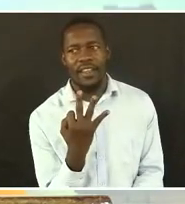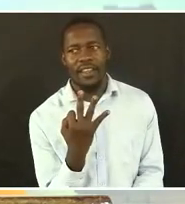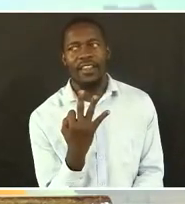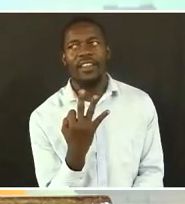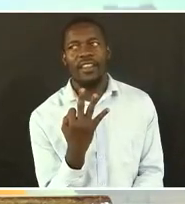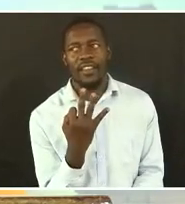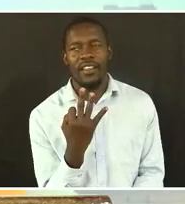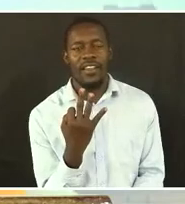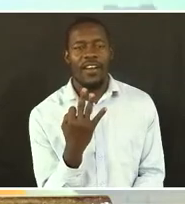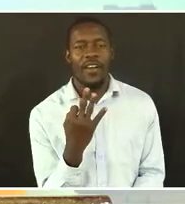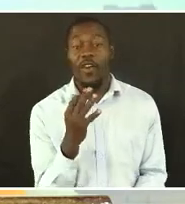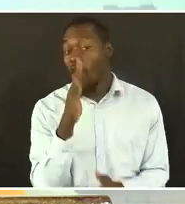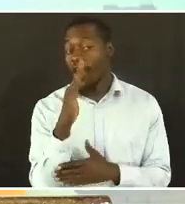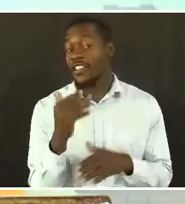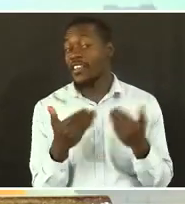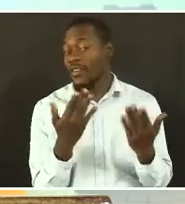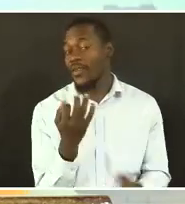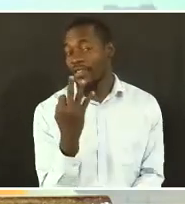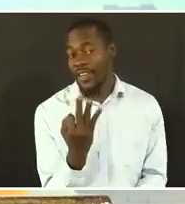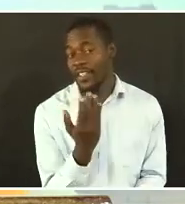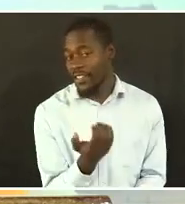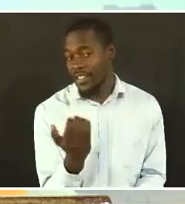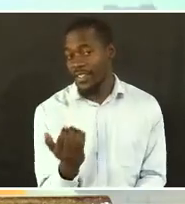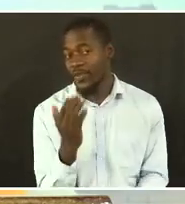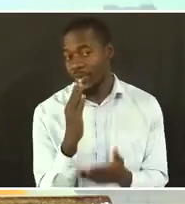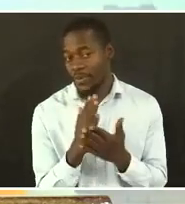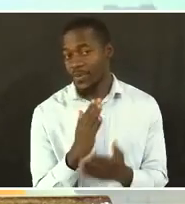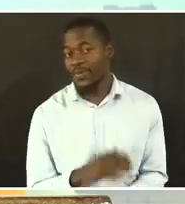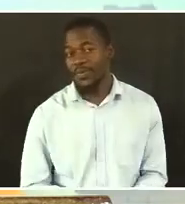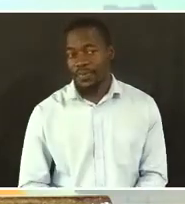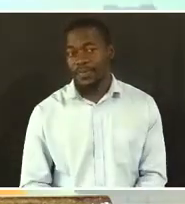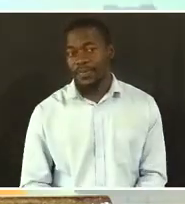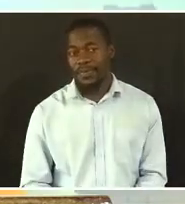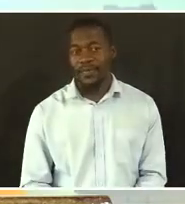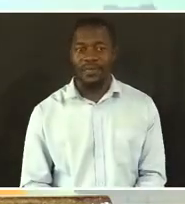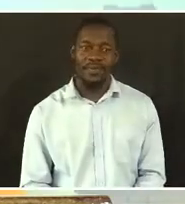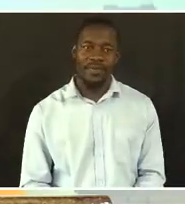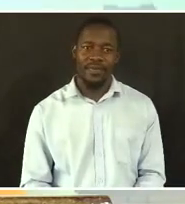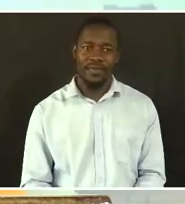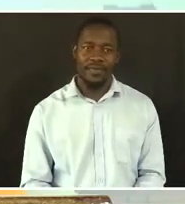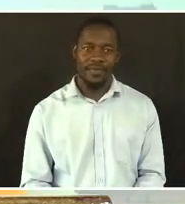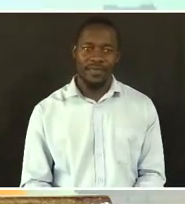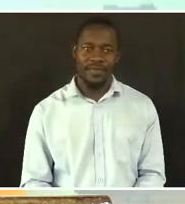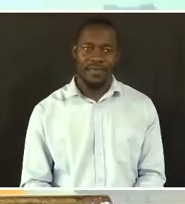God has delivered to you 3 children. 3. How many more have you